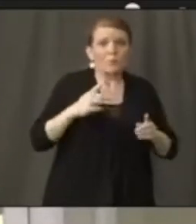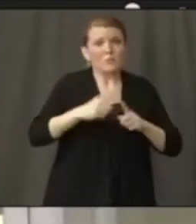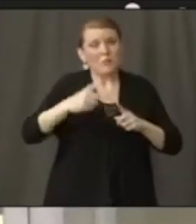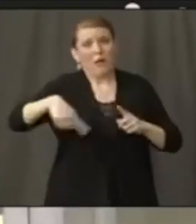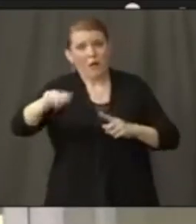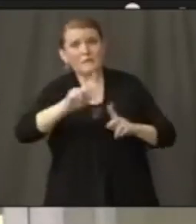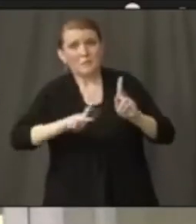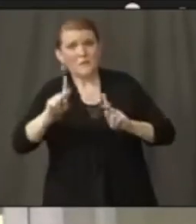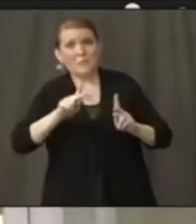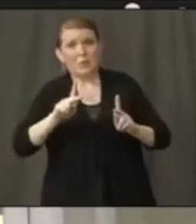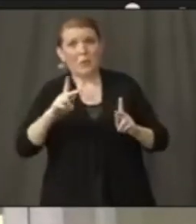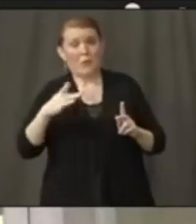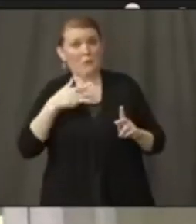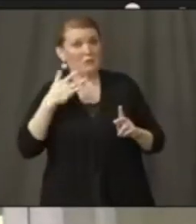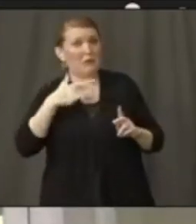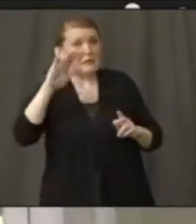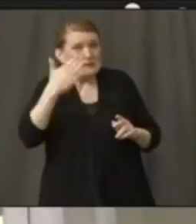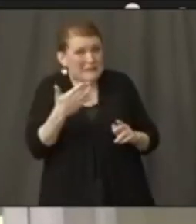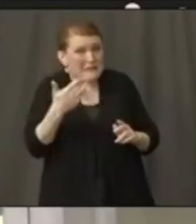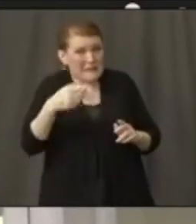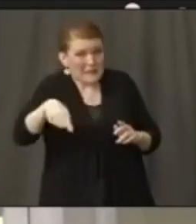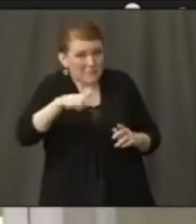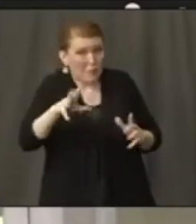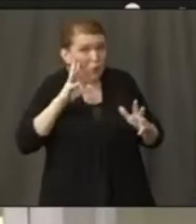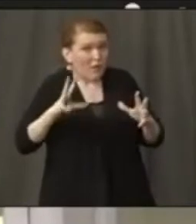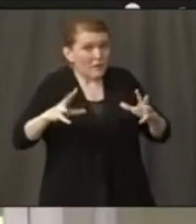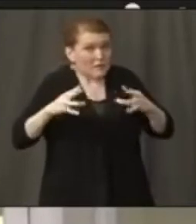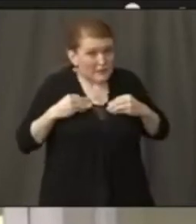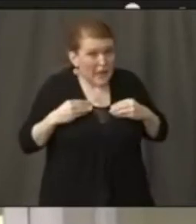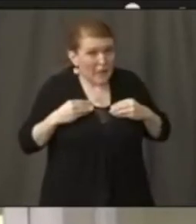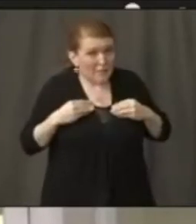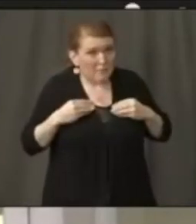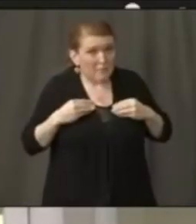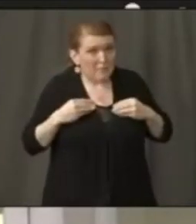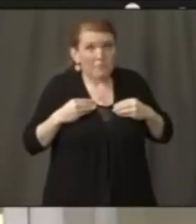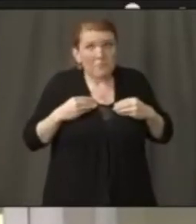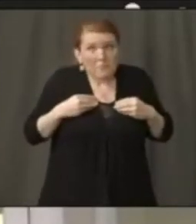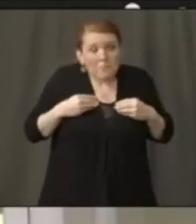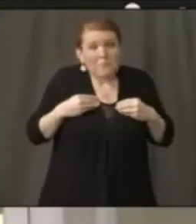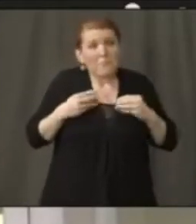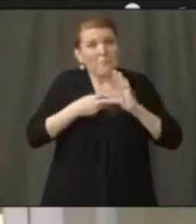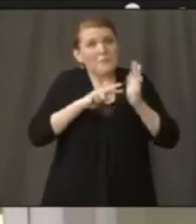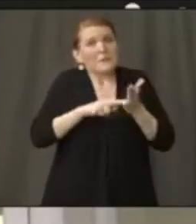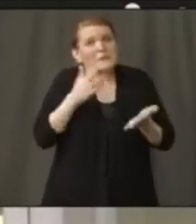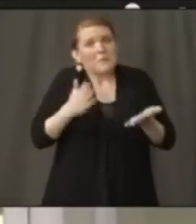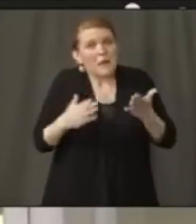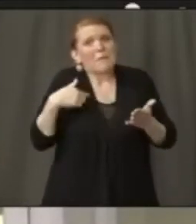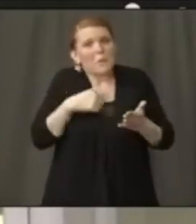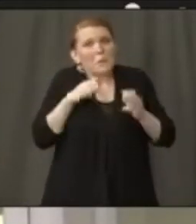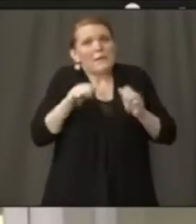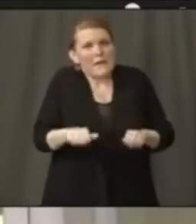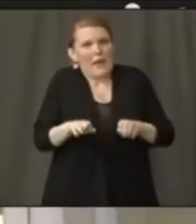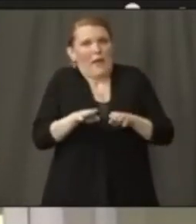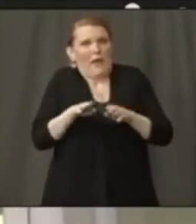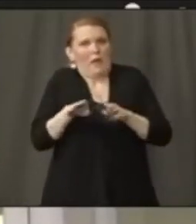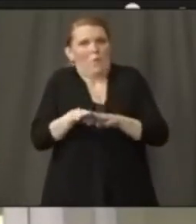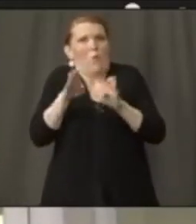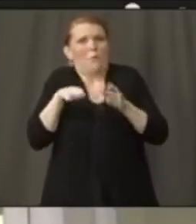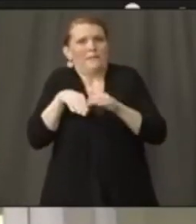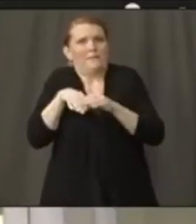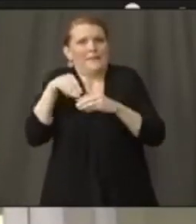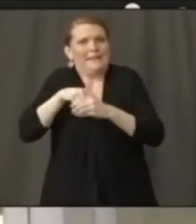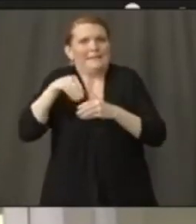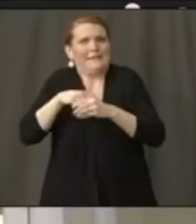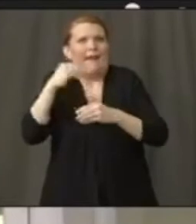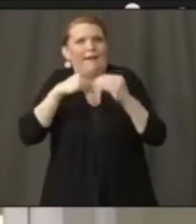say absolutely out of the question because it's a date. Let's proceed cautiously, and if it's healthy